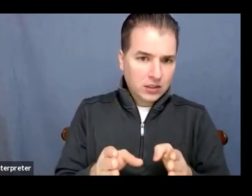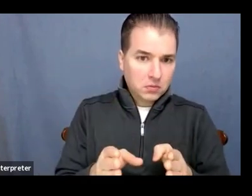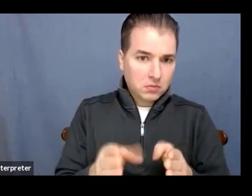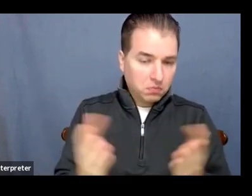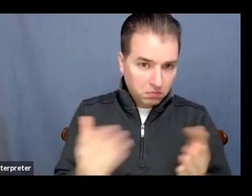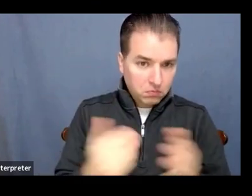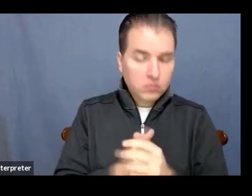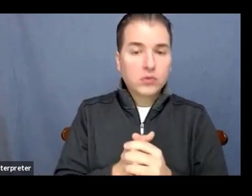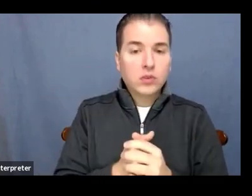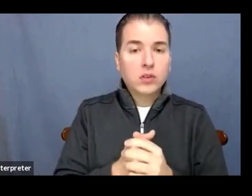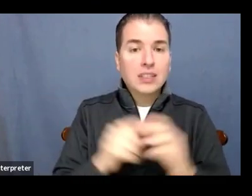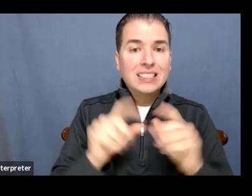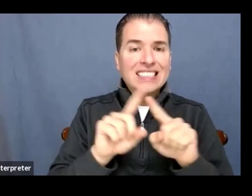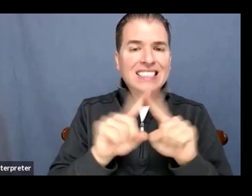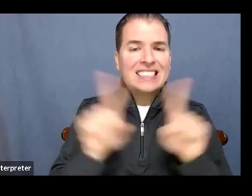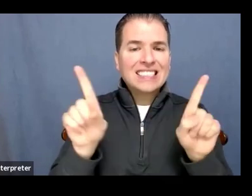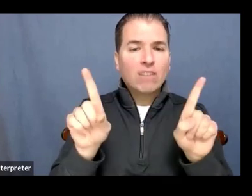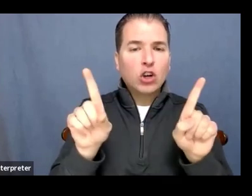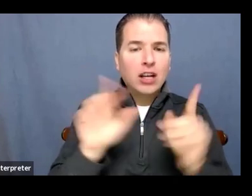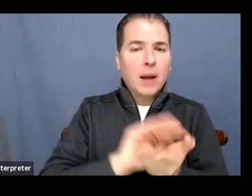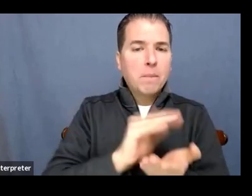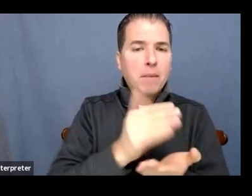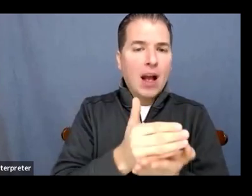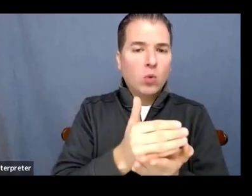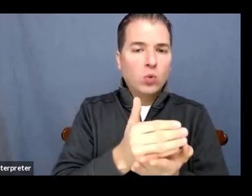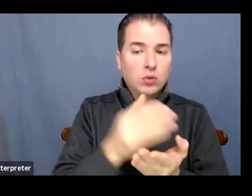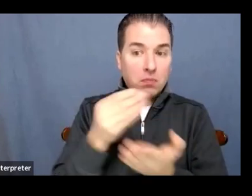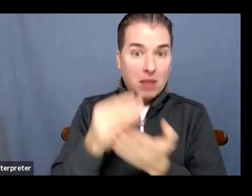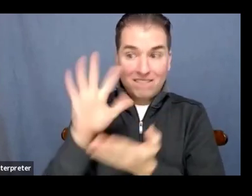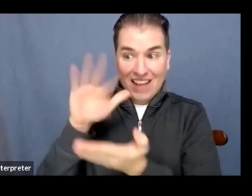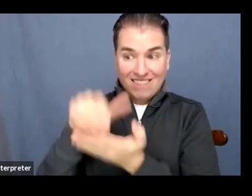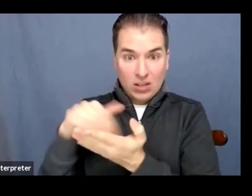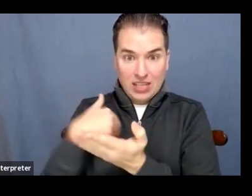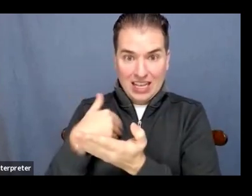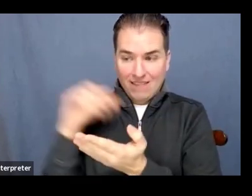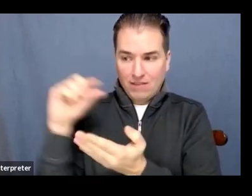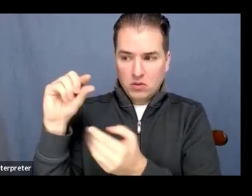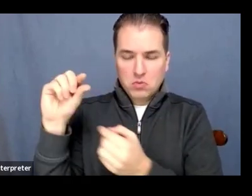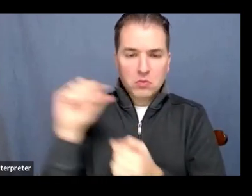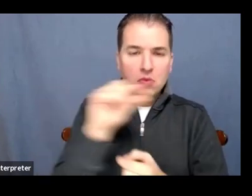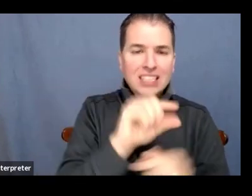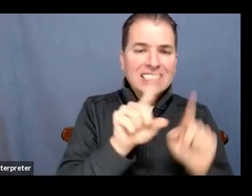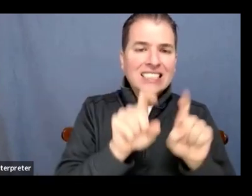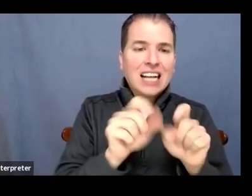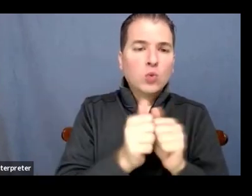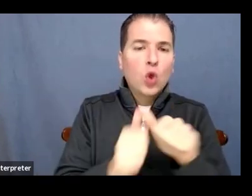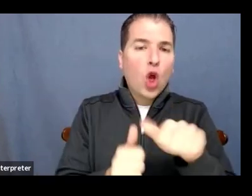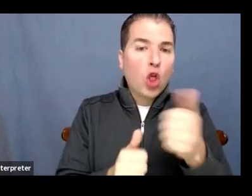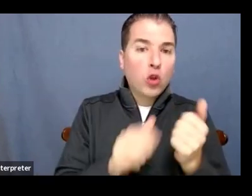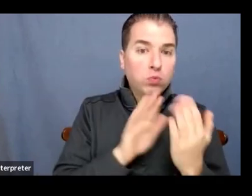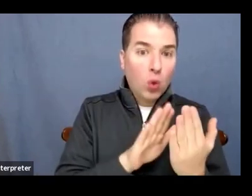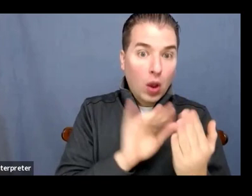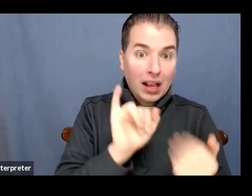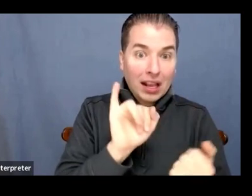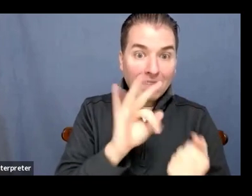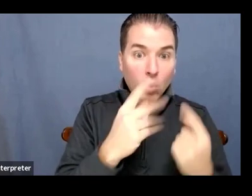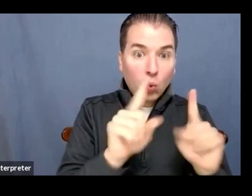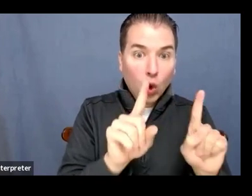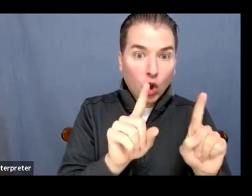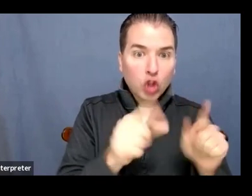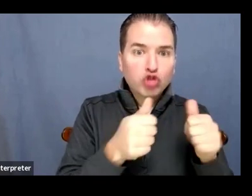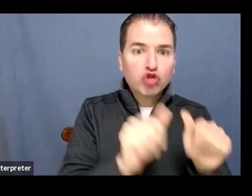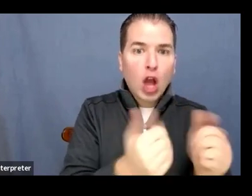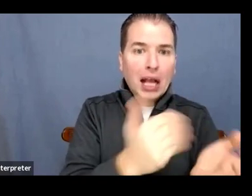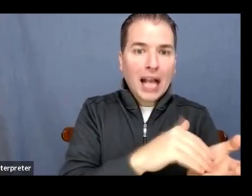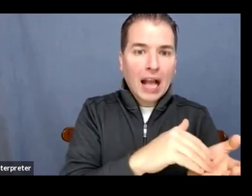the results and see if it works. And if it does work, then I'll spend more. If it doesn't work, I won't spend more